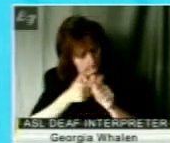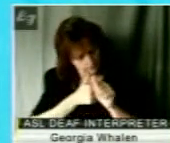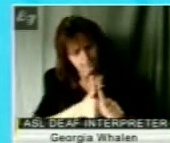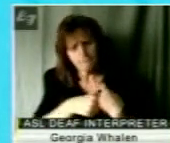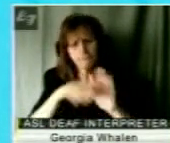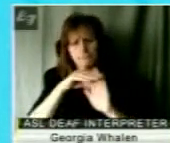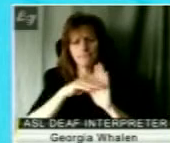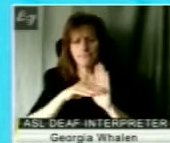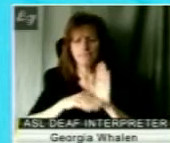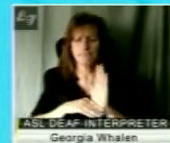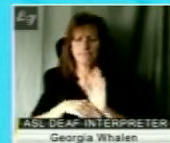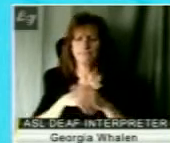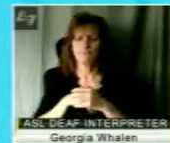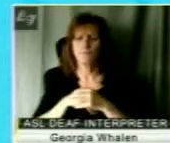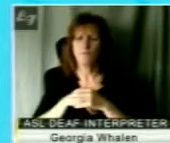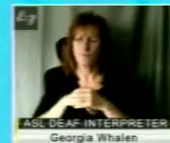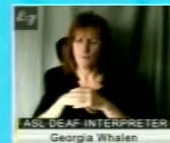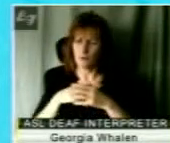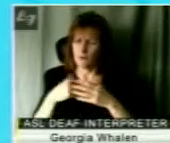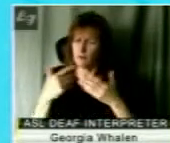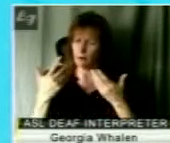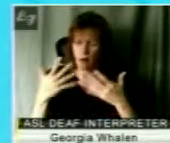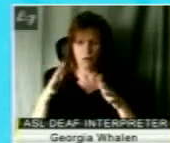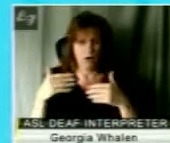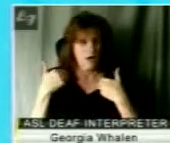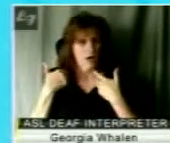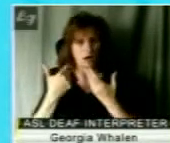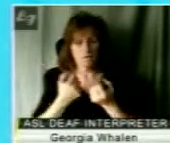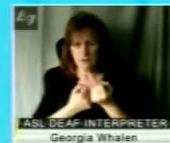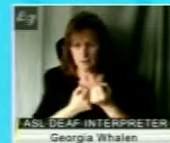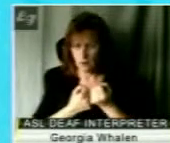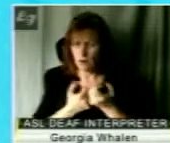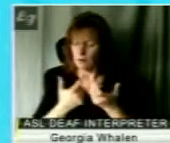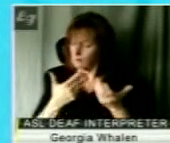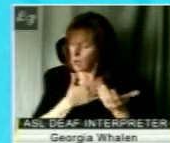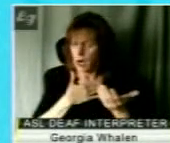there's that support in place, and we'll keep working with them on those fronts.